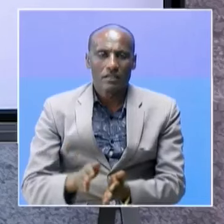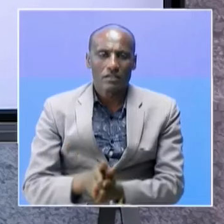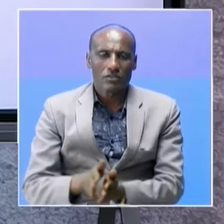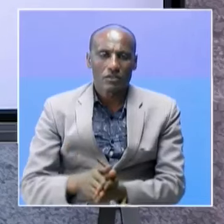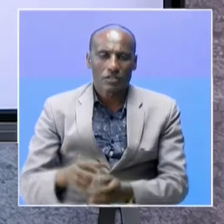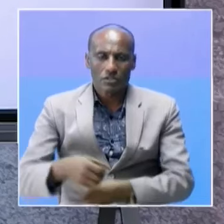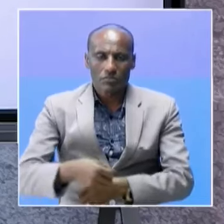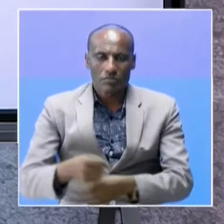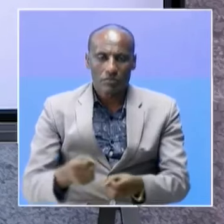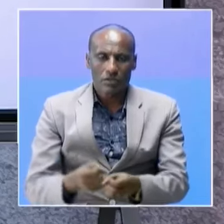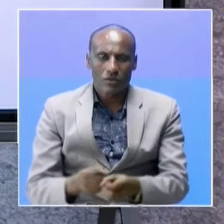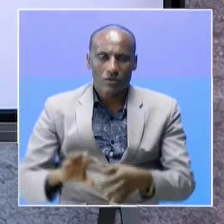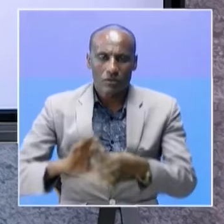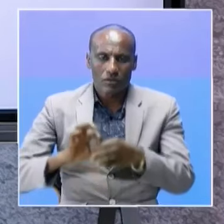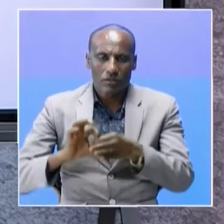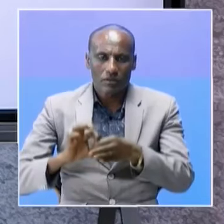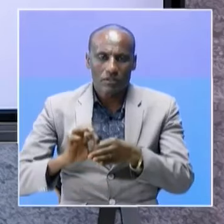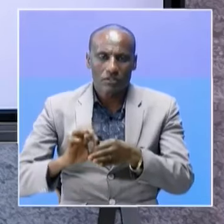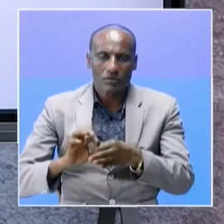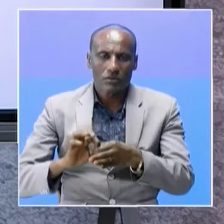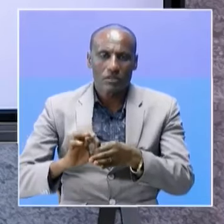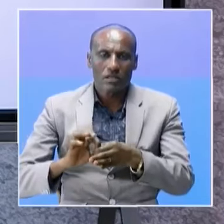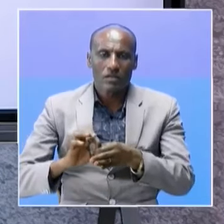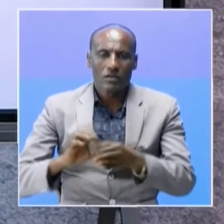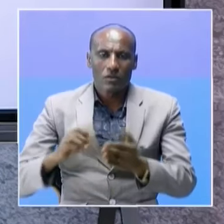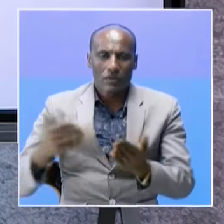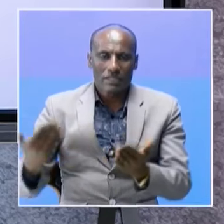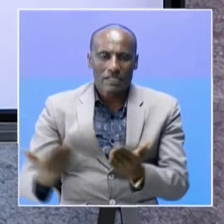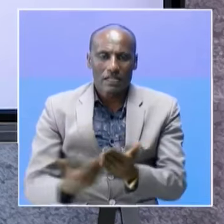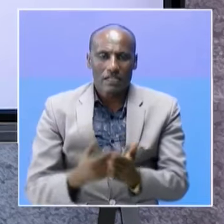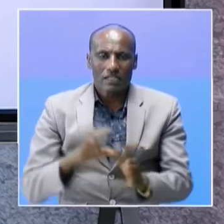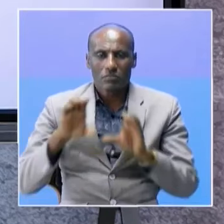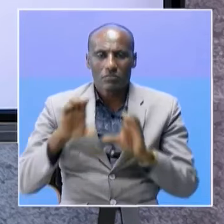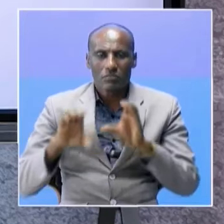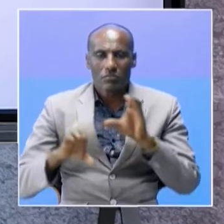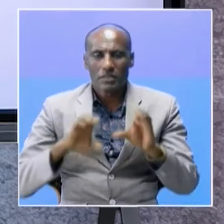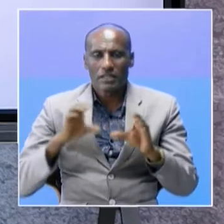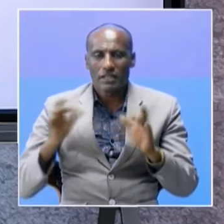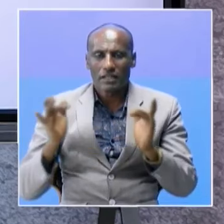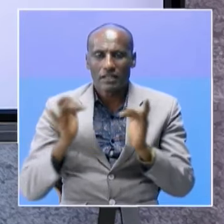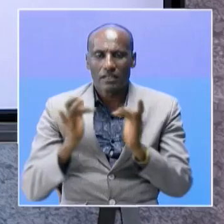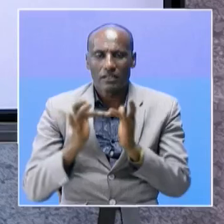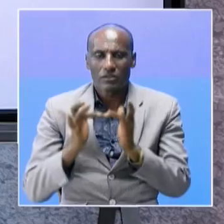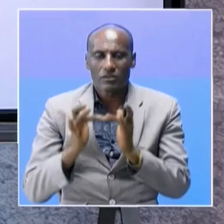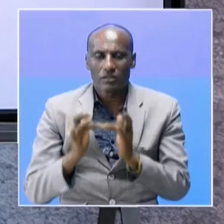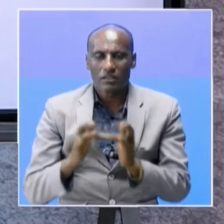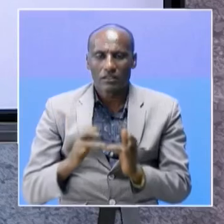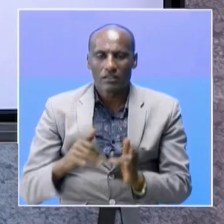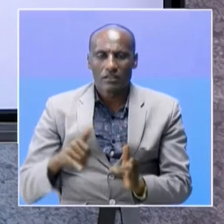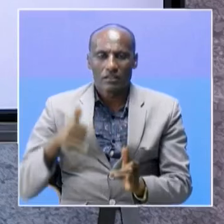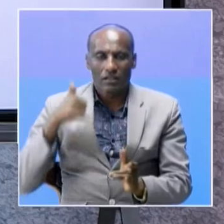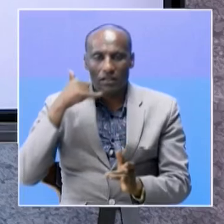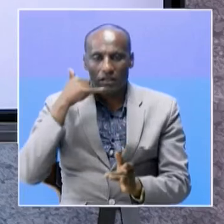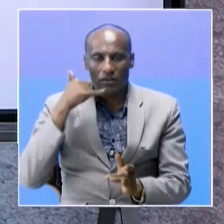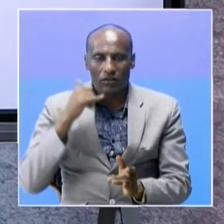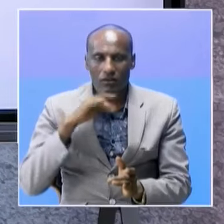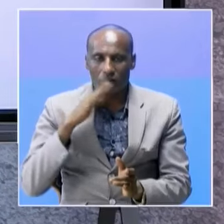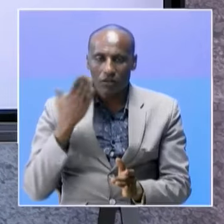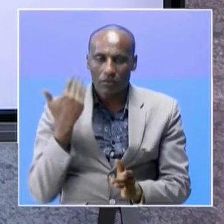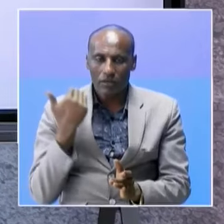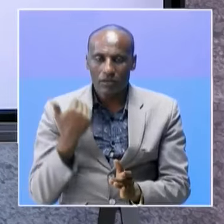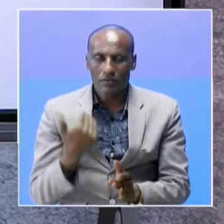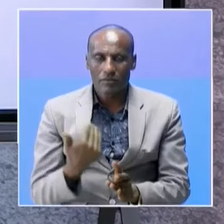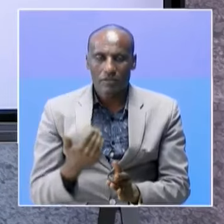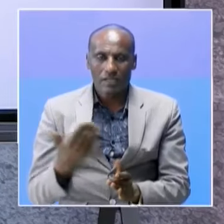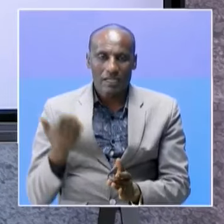with Addis Media Network. This is English for grade 6. Hello students, how have you been?